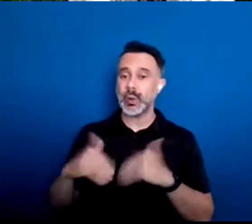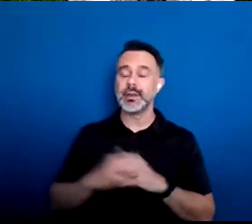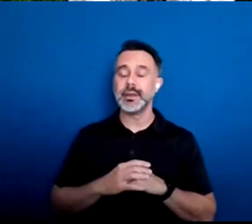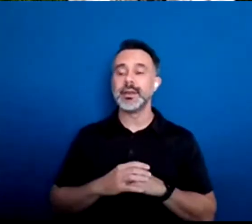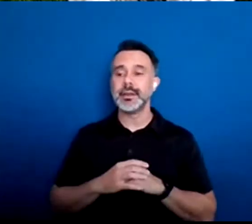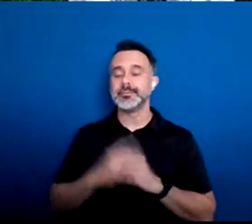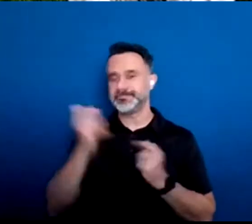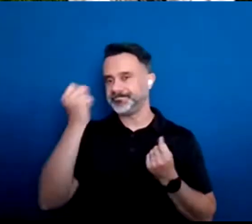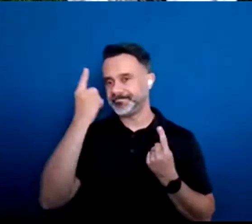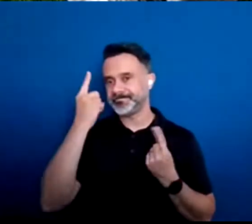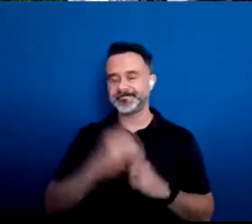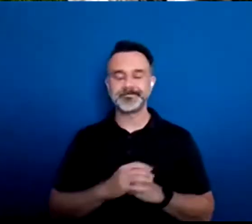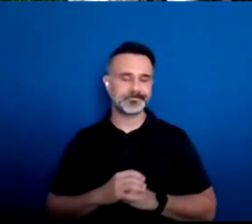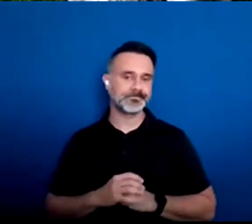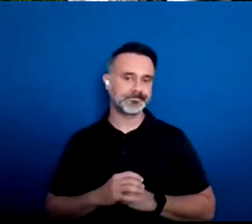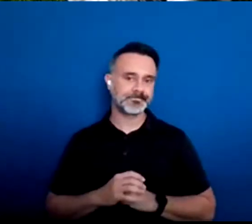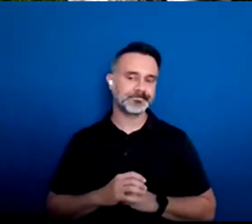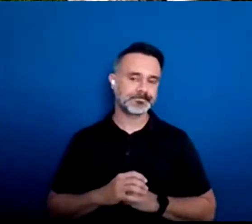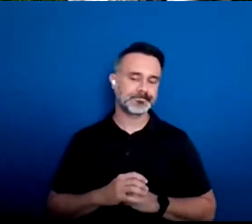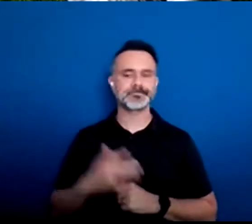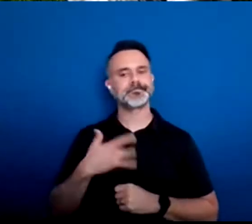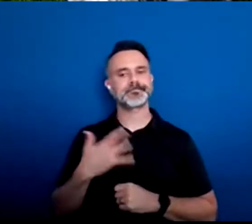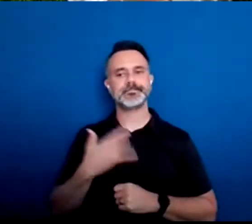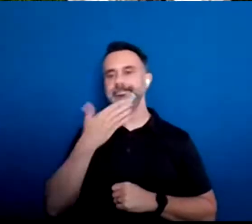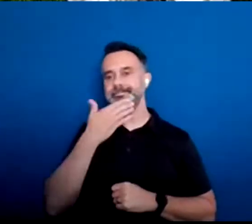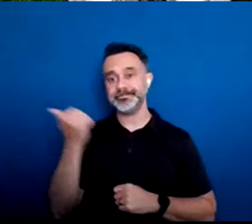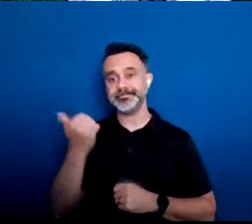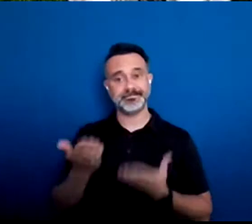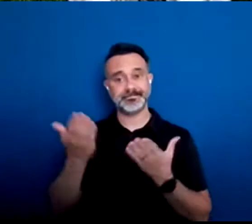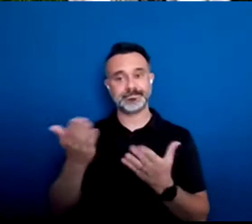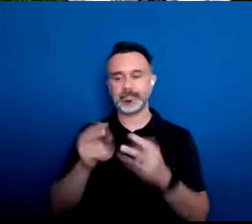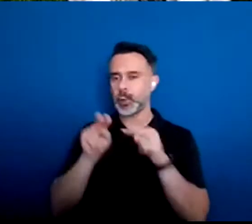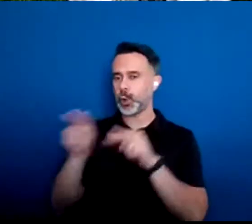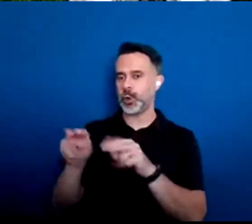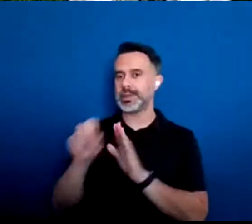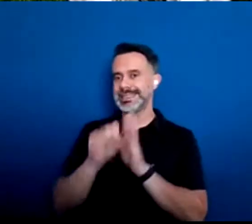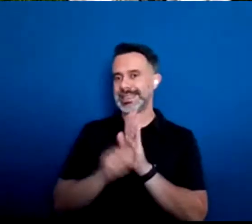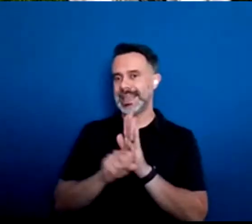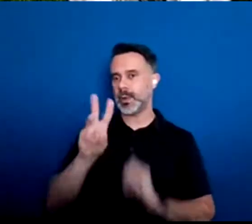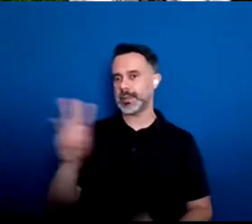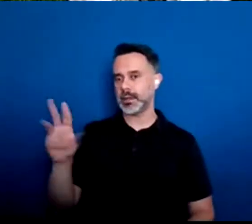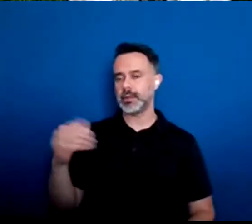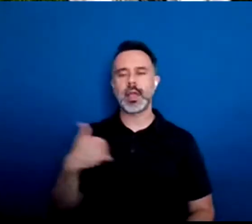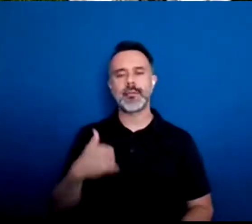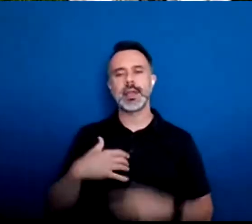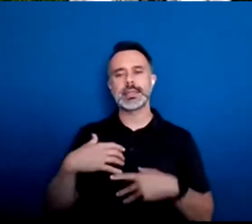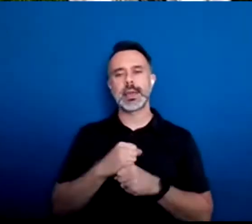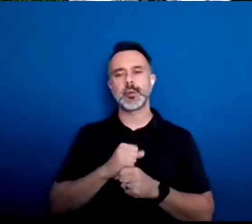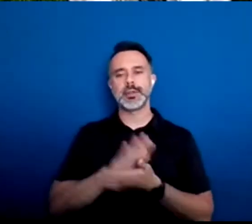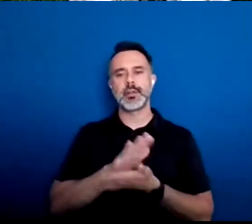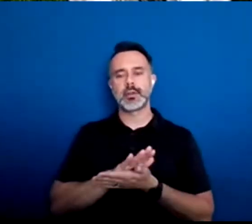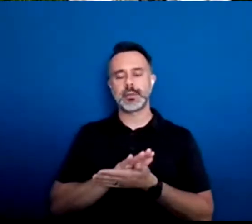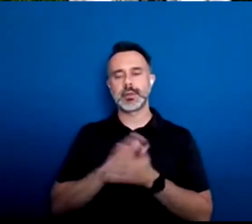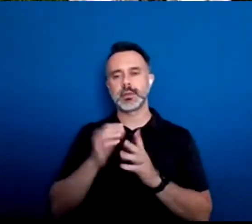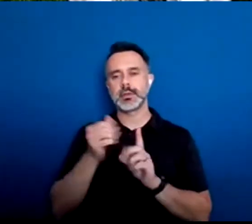I think the best is to look on the state website. They do have a summary document that talks about